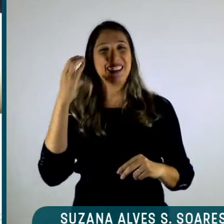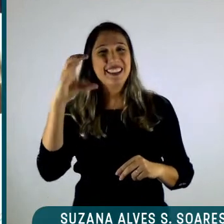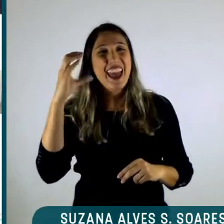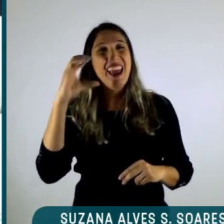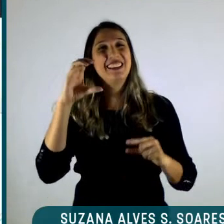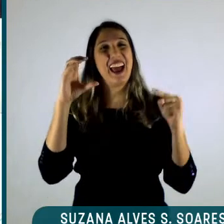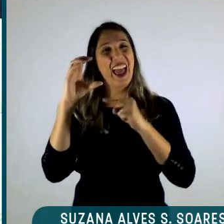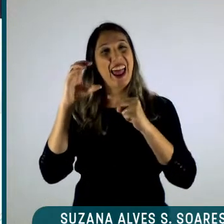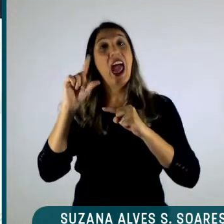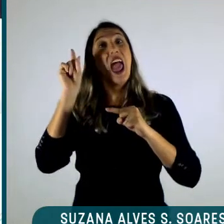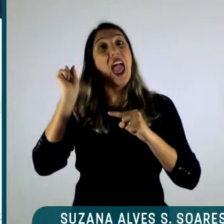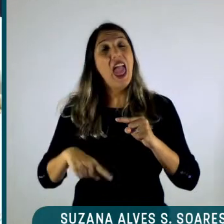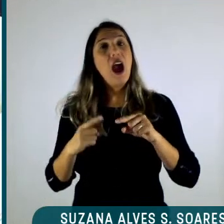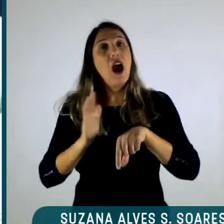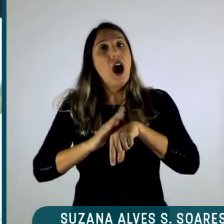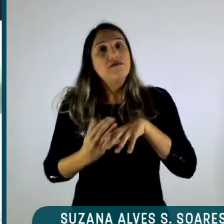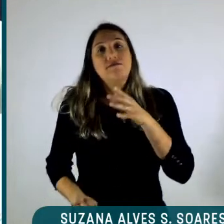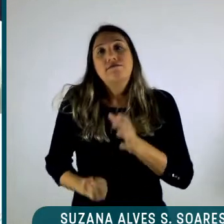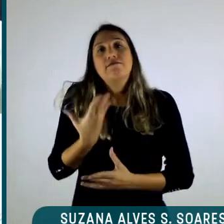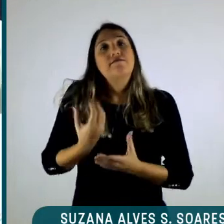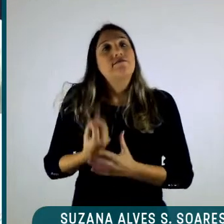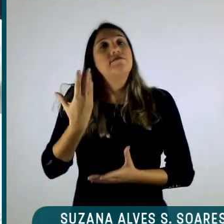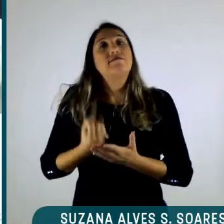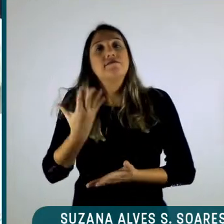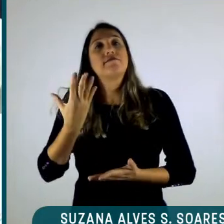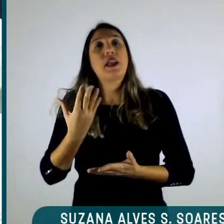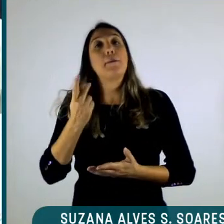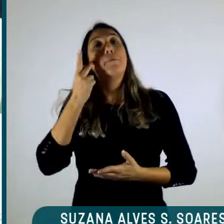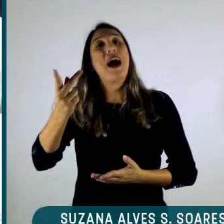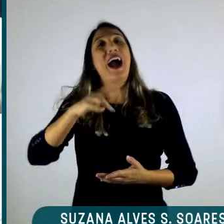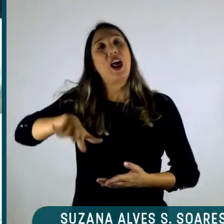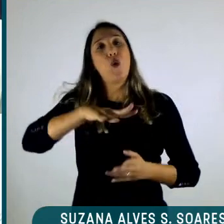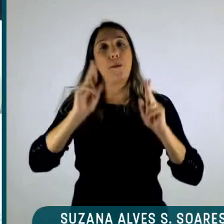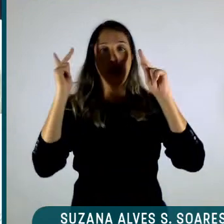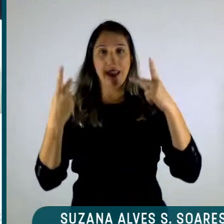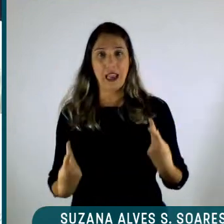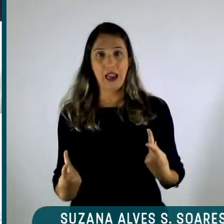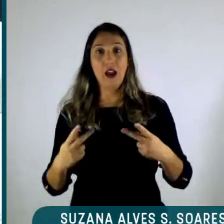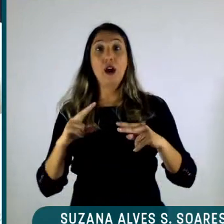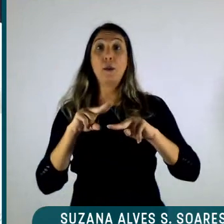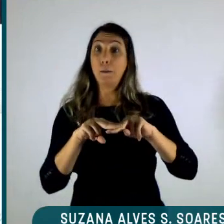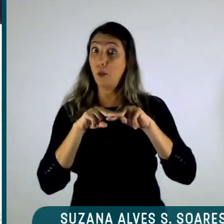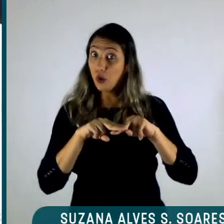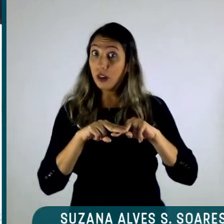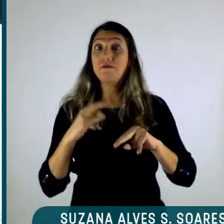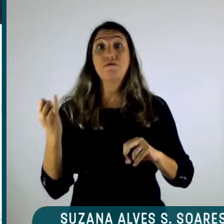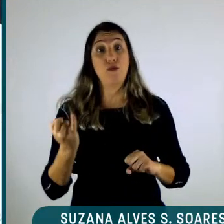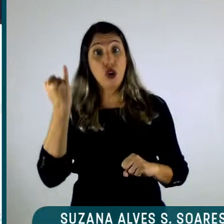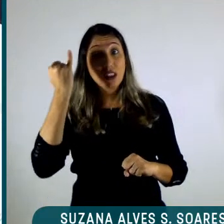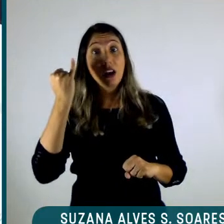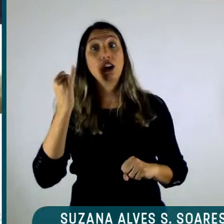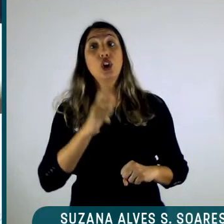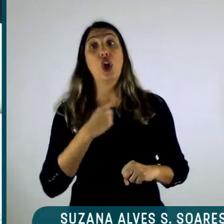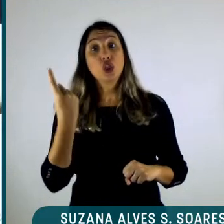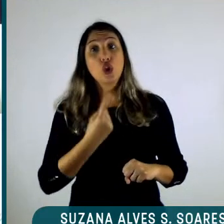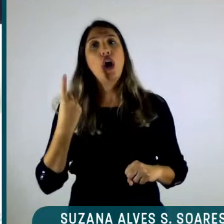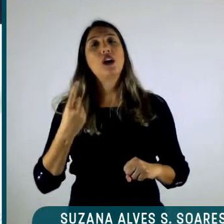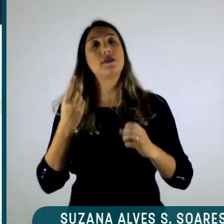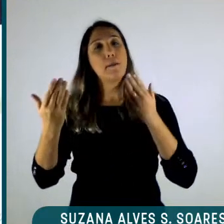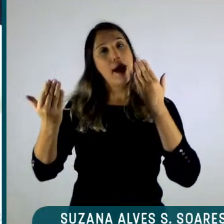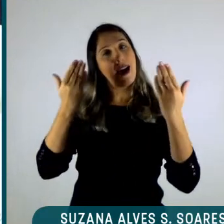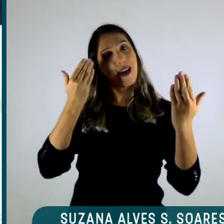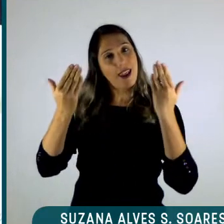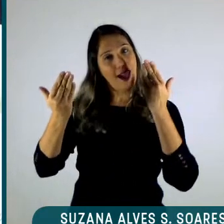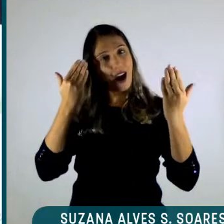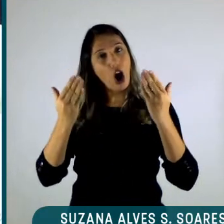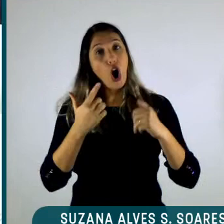entire humanity. All this knowledge, science is co-produced by humanity also, on top of all